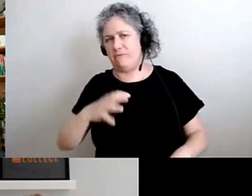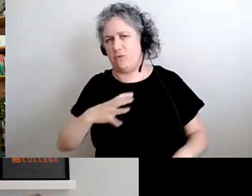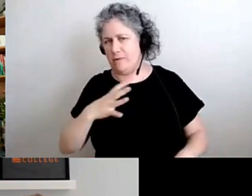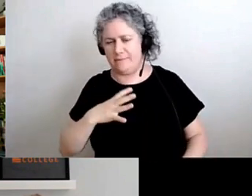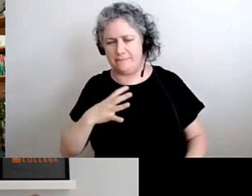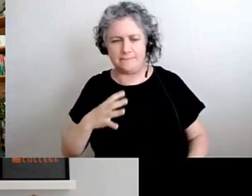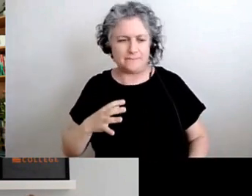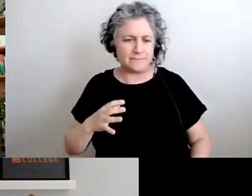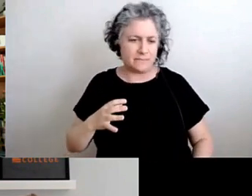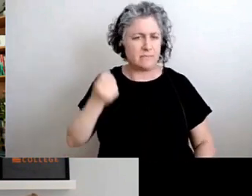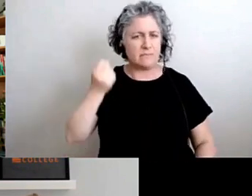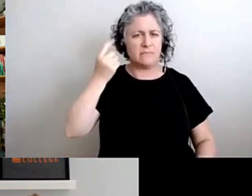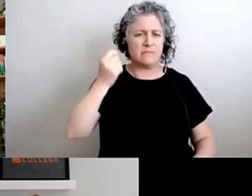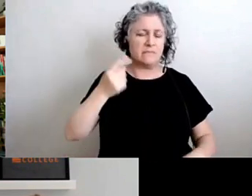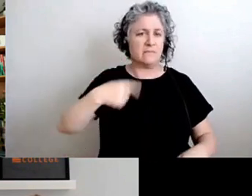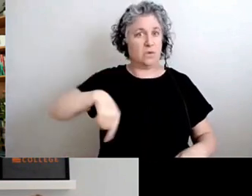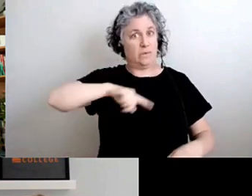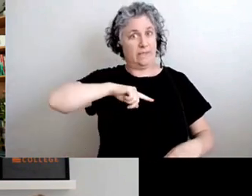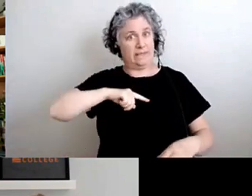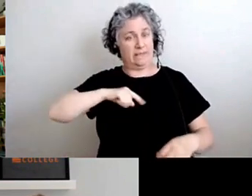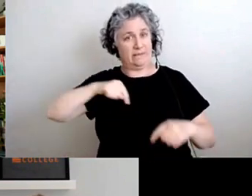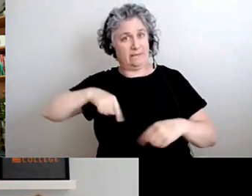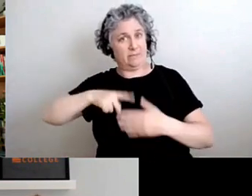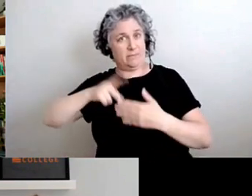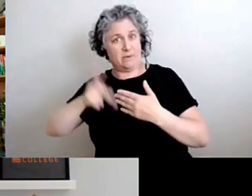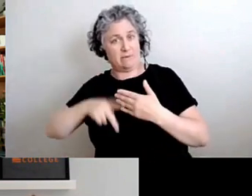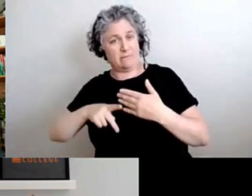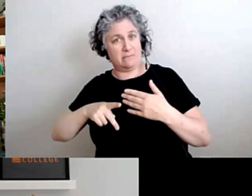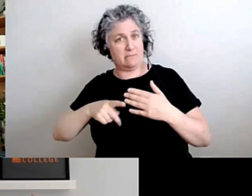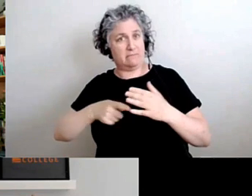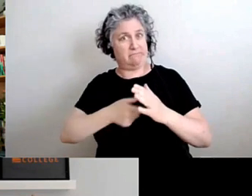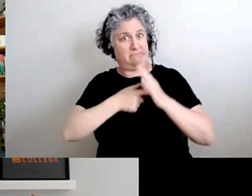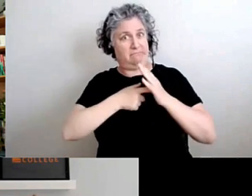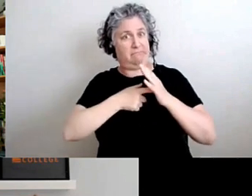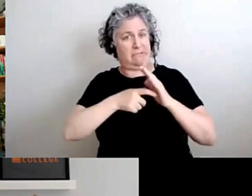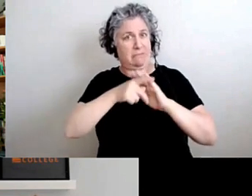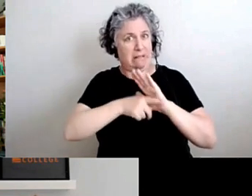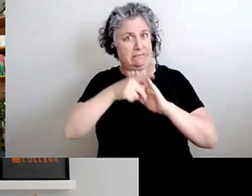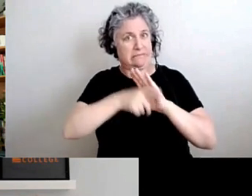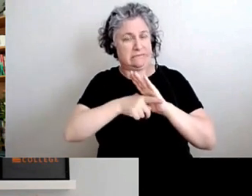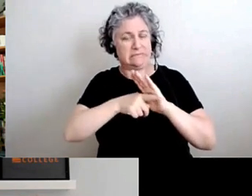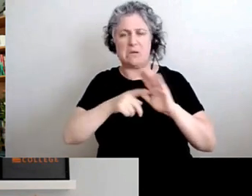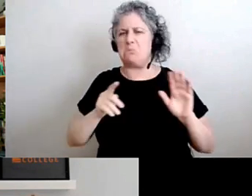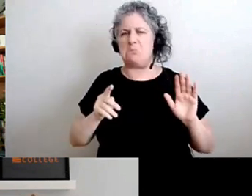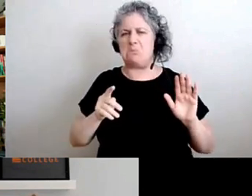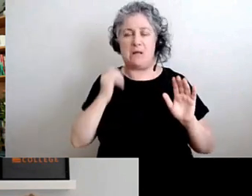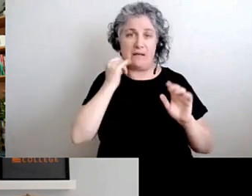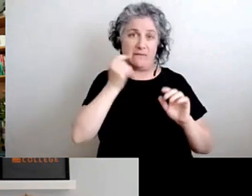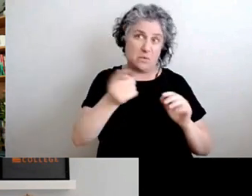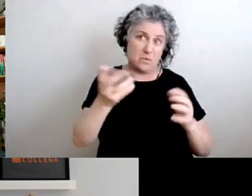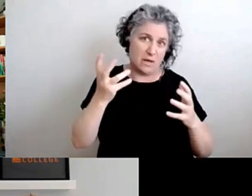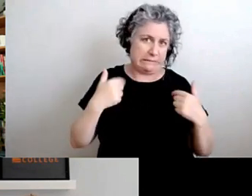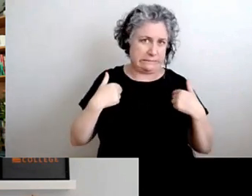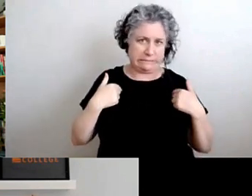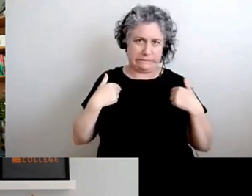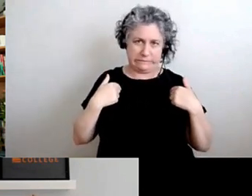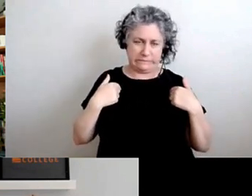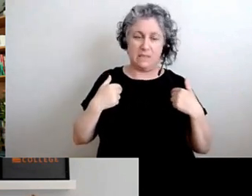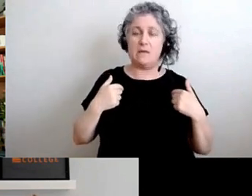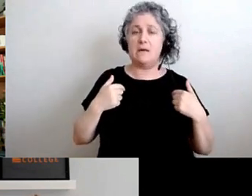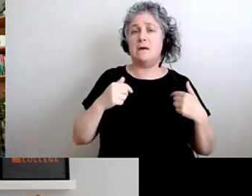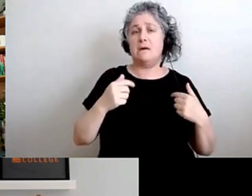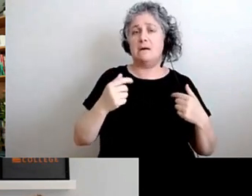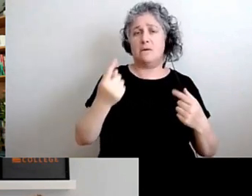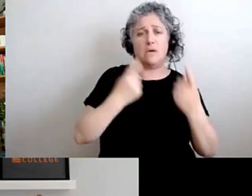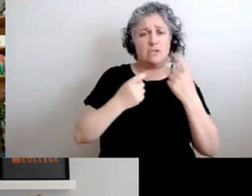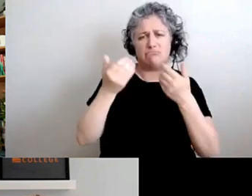have too many policies around this, just in case you're interested. Pop any questions in the chat box.